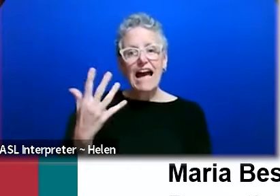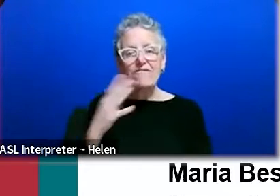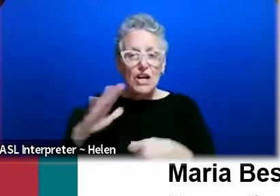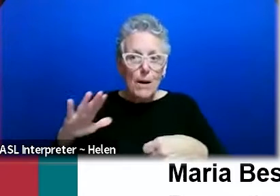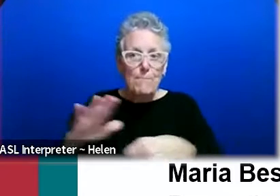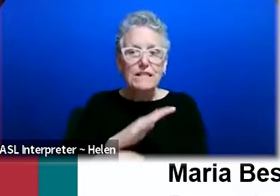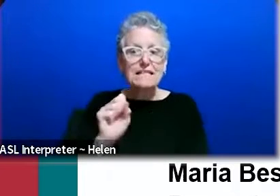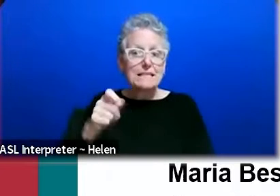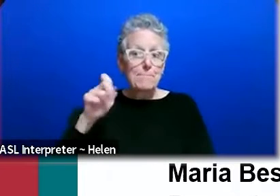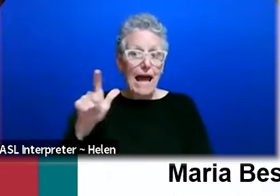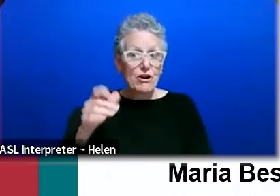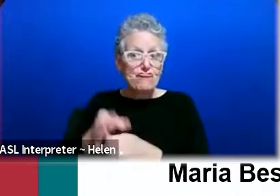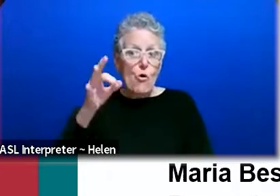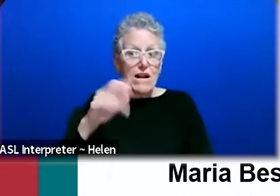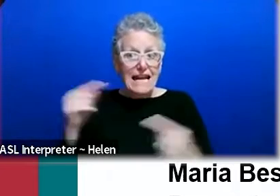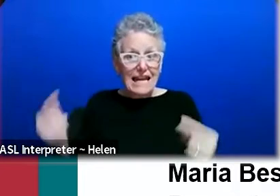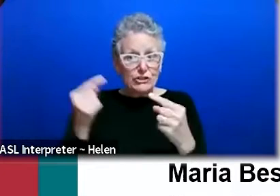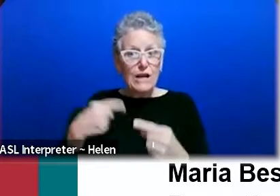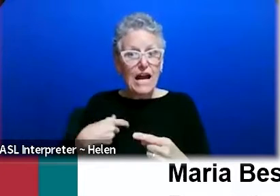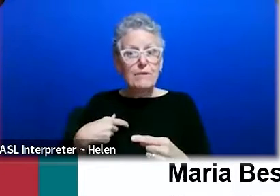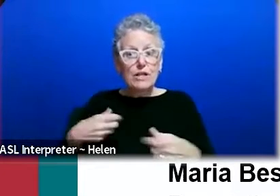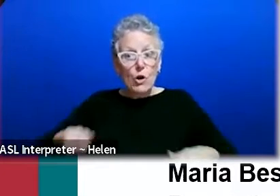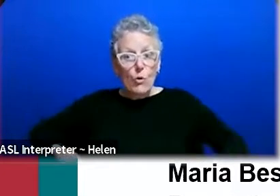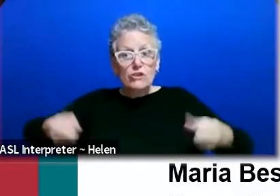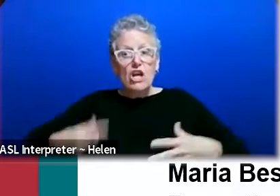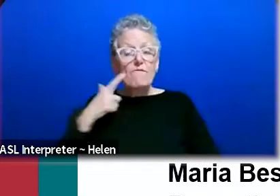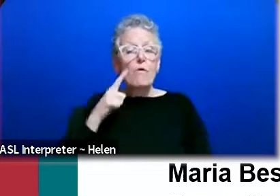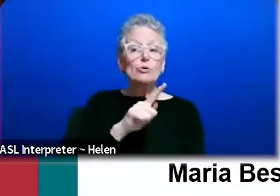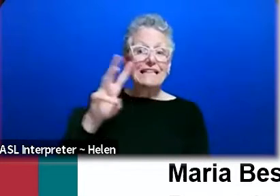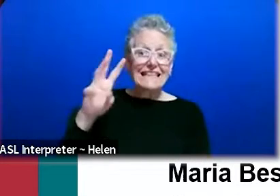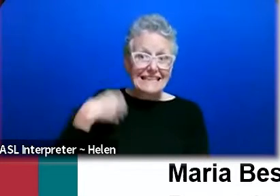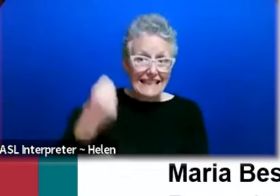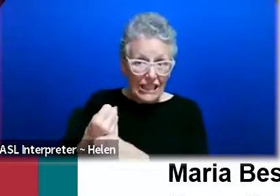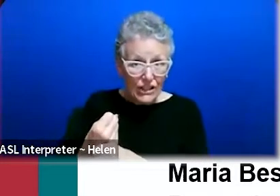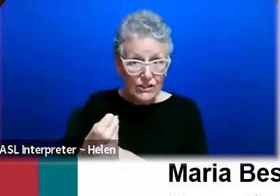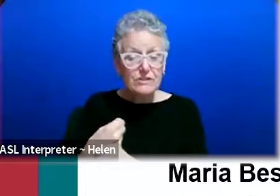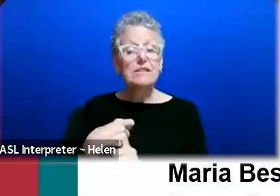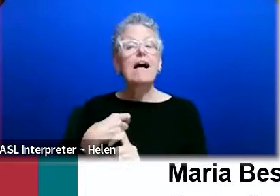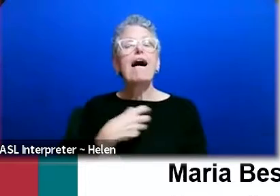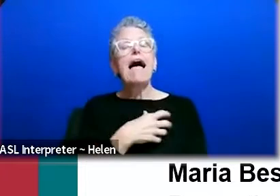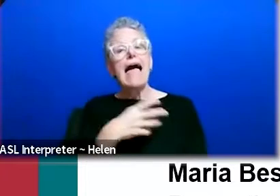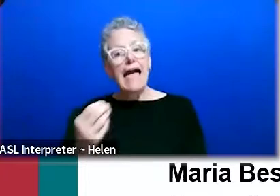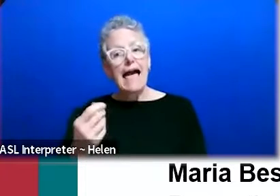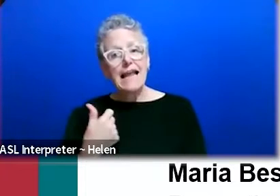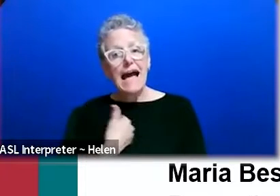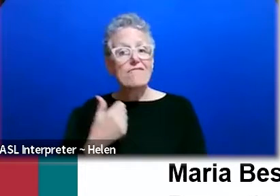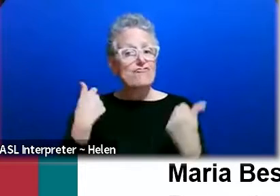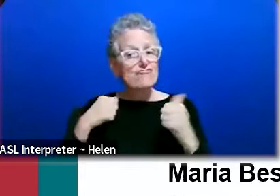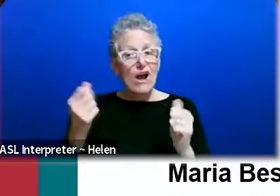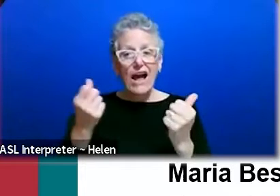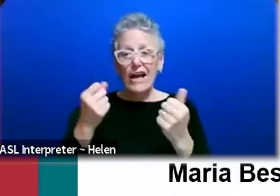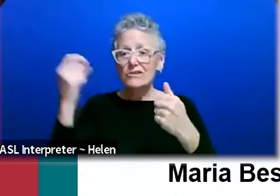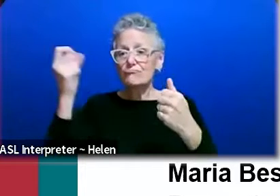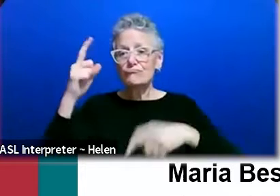cord injury, and I have been in a chair for 26 years. And I have tried a variety